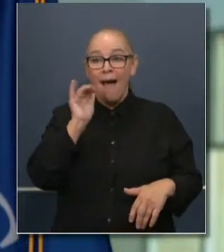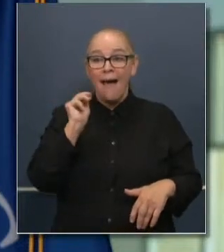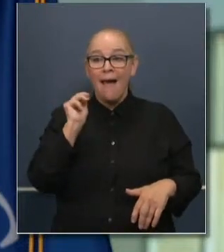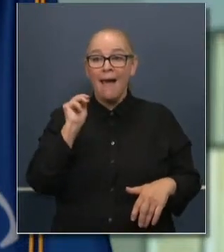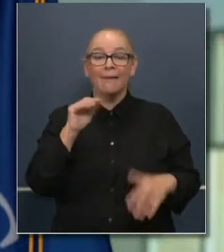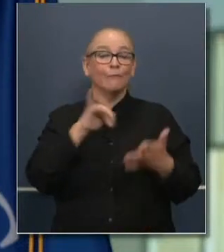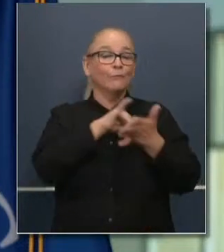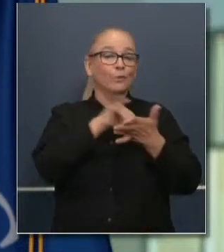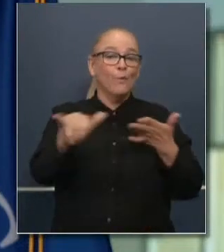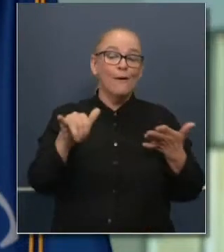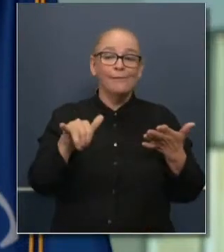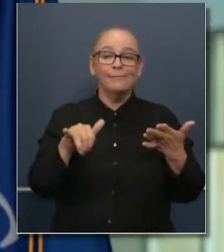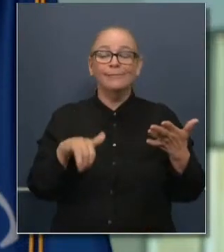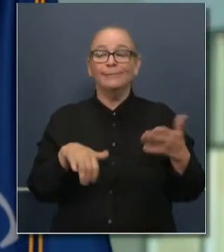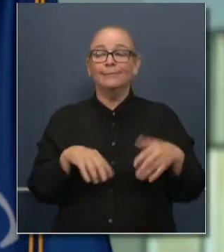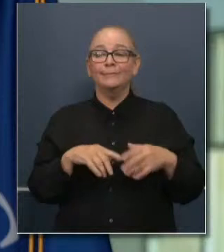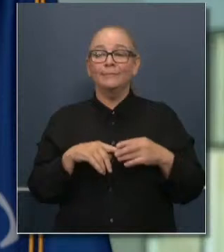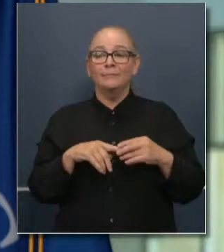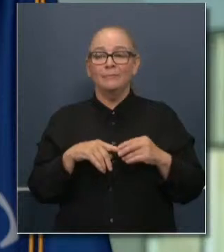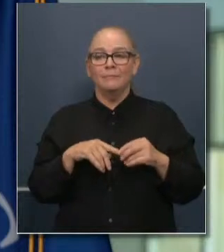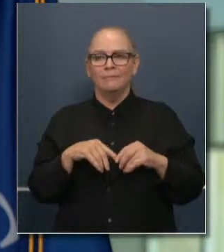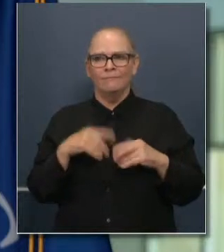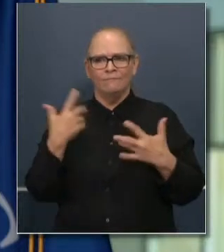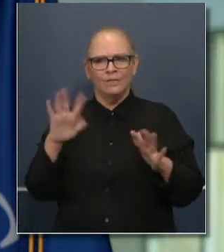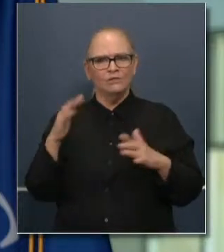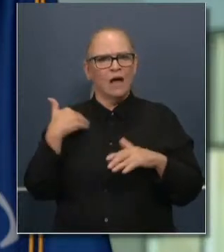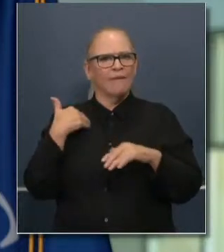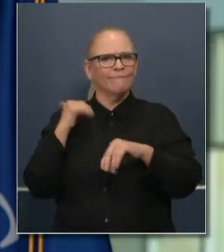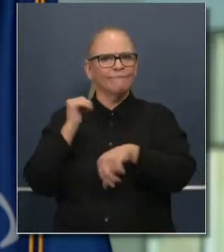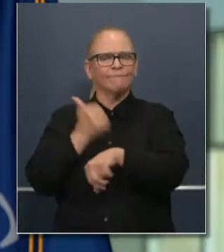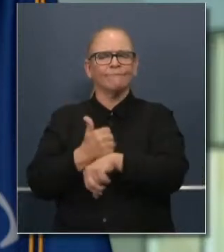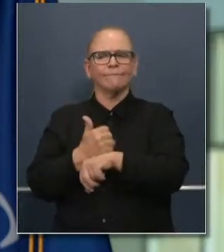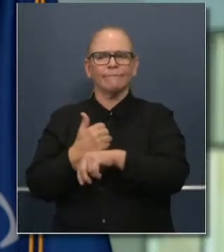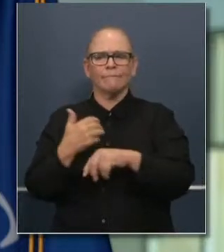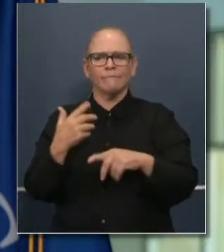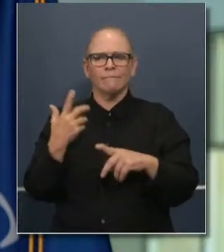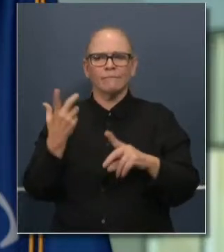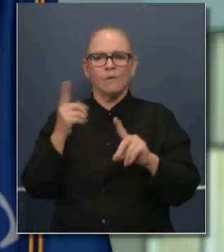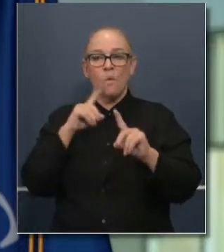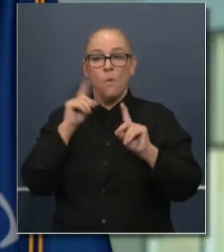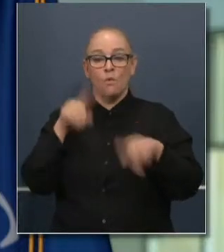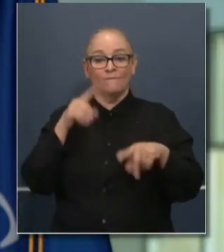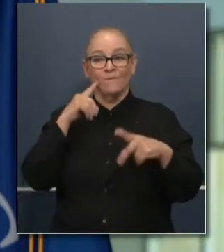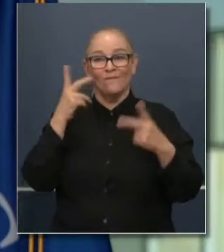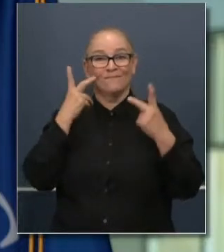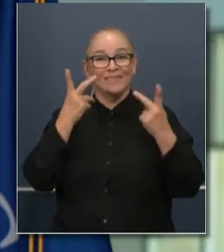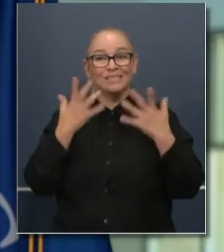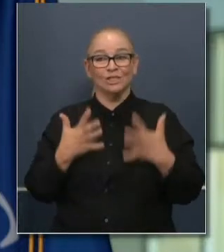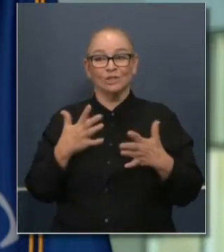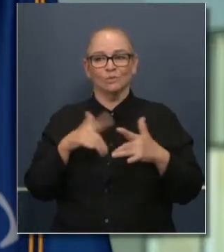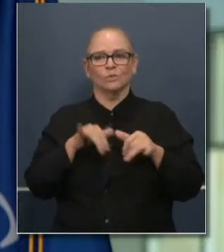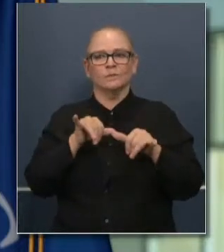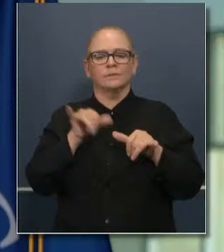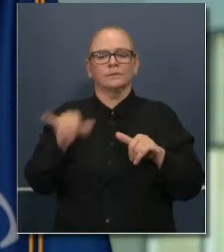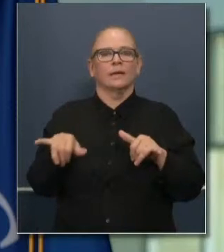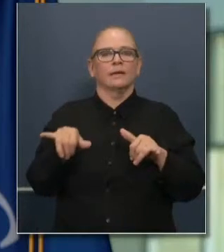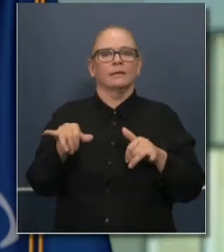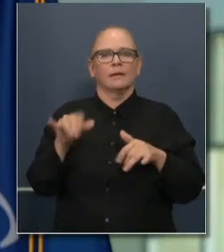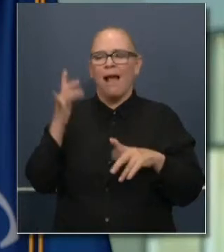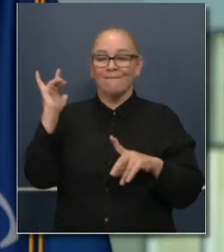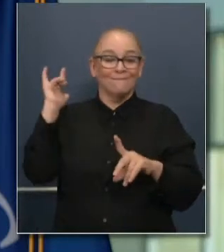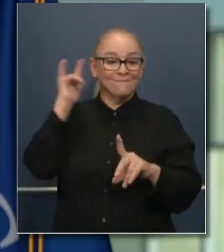require visitors to quarantine for 2 weeks. Why has California not done that? Can the state really get a handle on this and keep it if you're